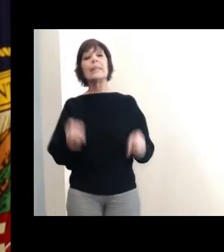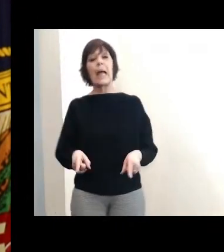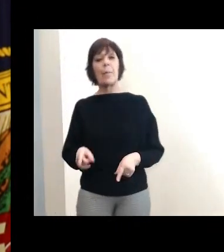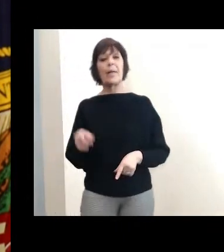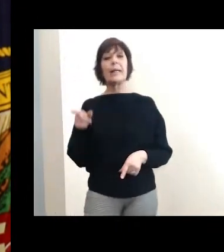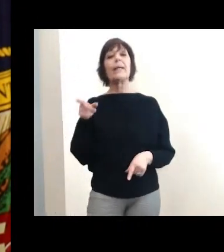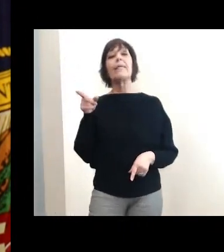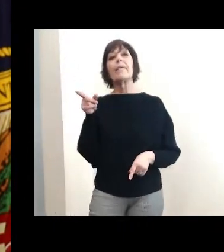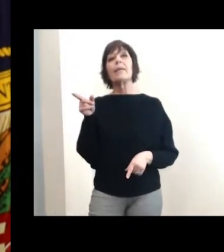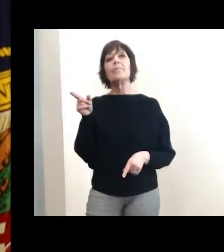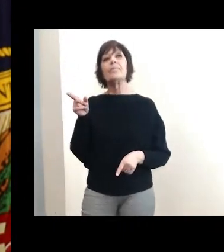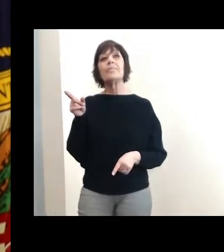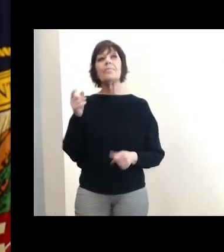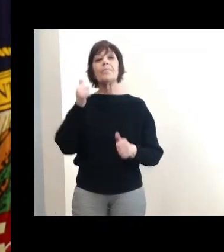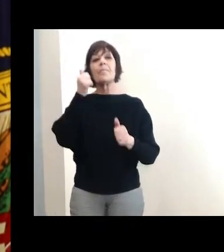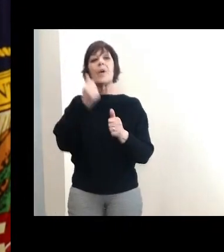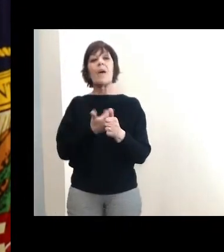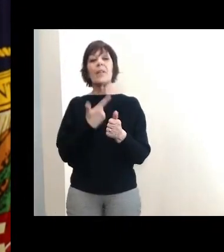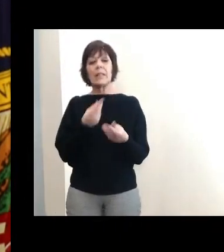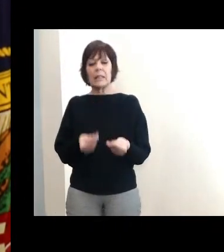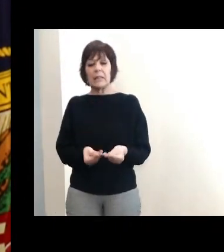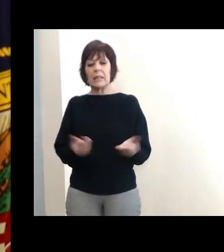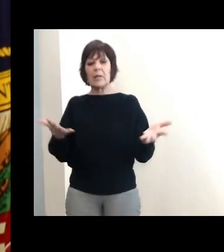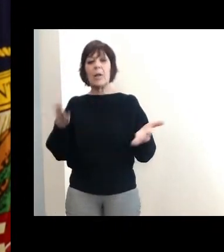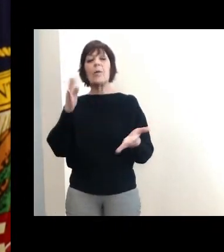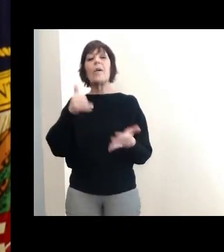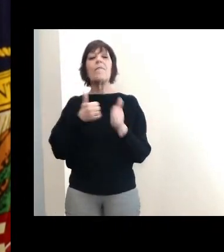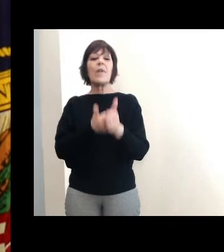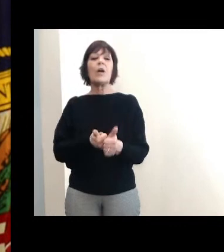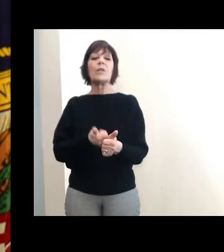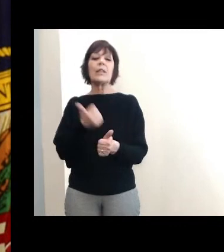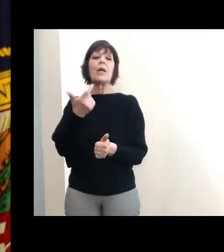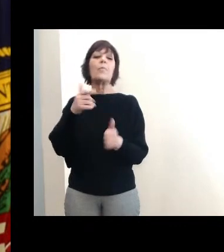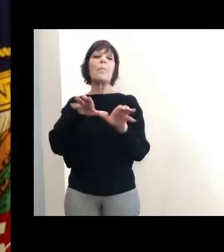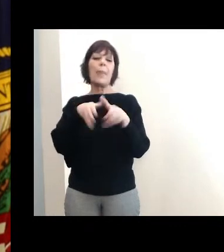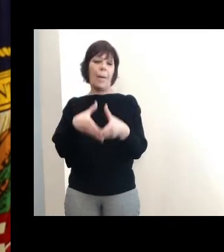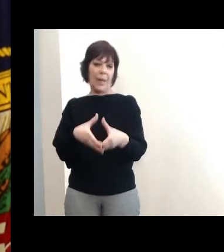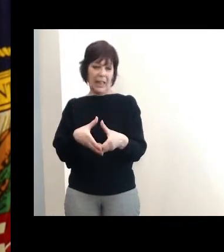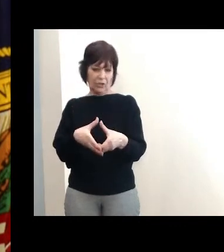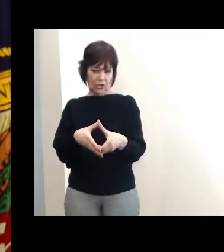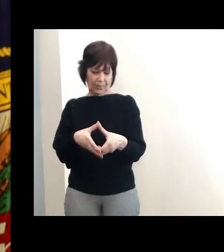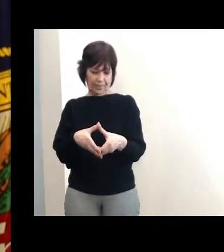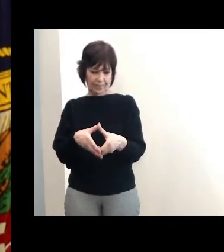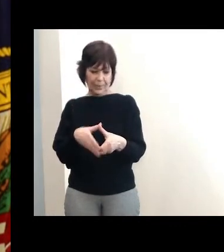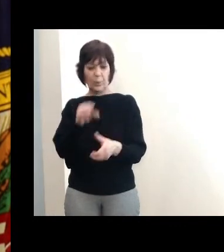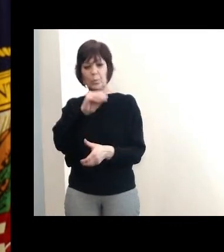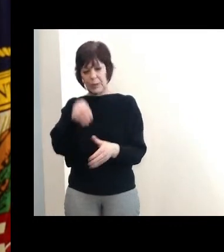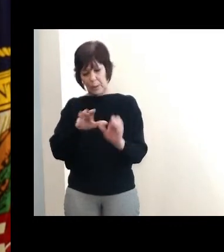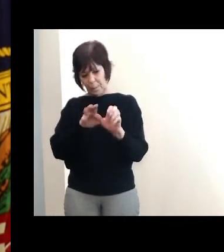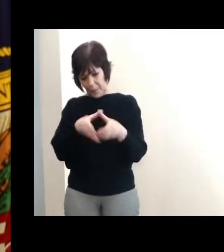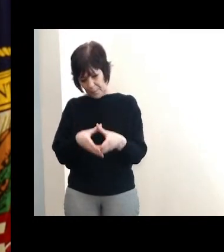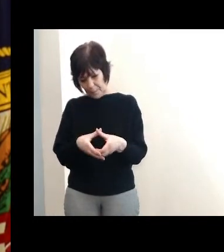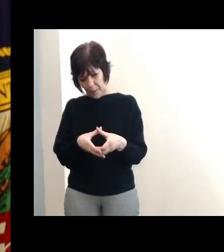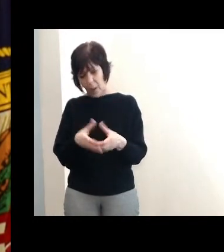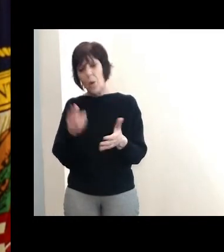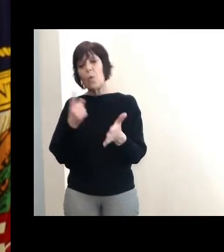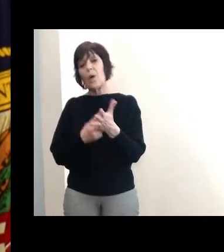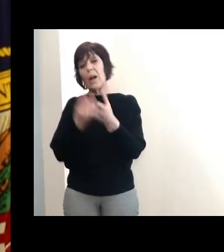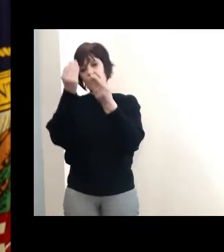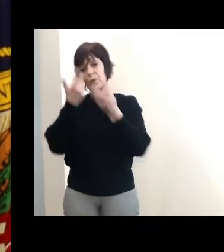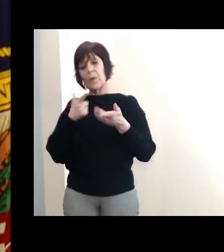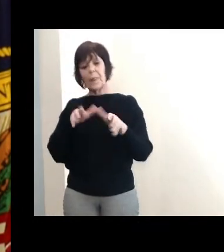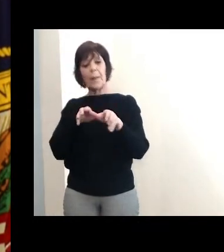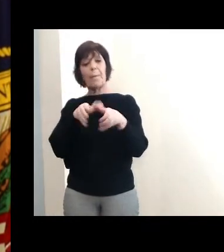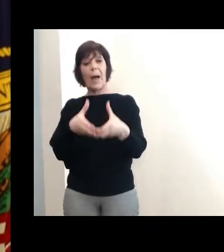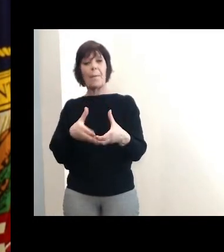have everything's distributed by the percentage of their population. And what I've also been told is in some of these areas, the population